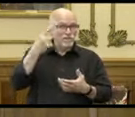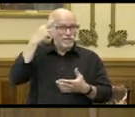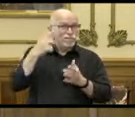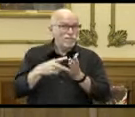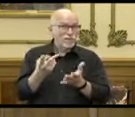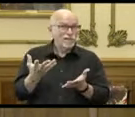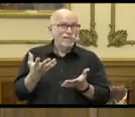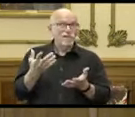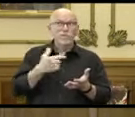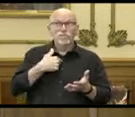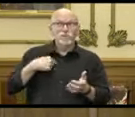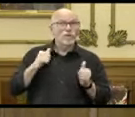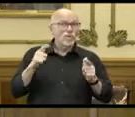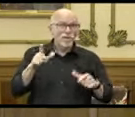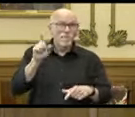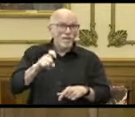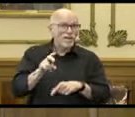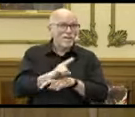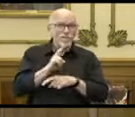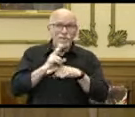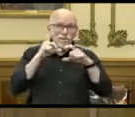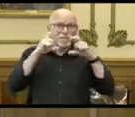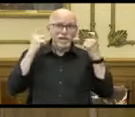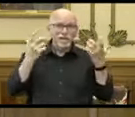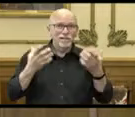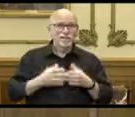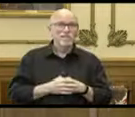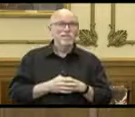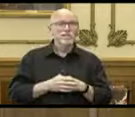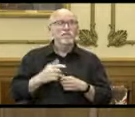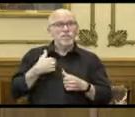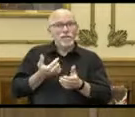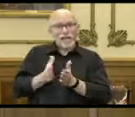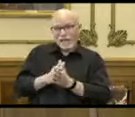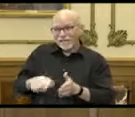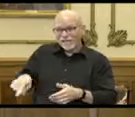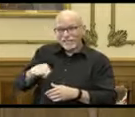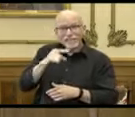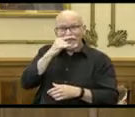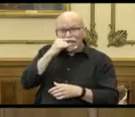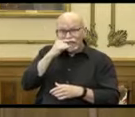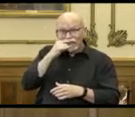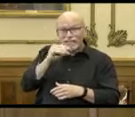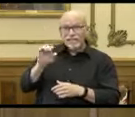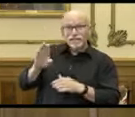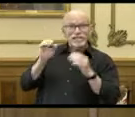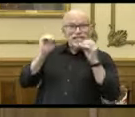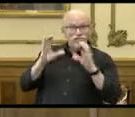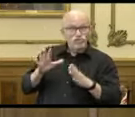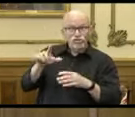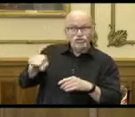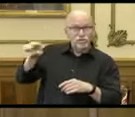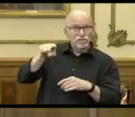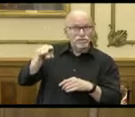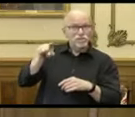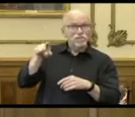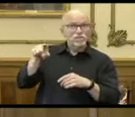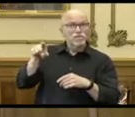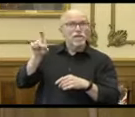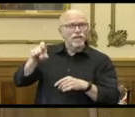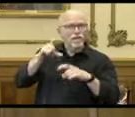for all of us to wear face coverings. We're asking our kids and their teachers to mask